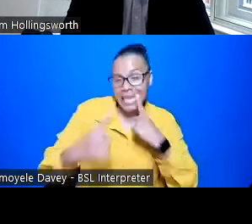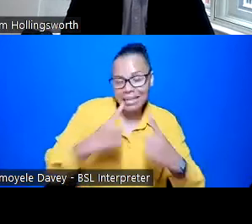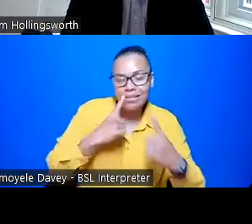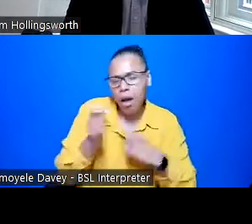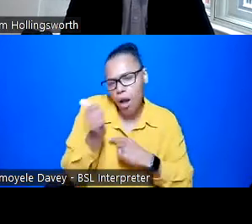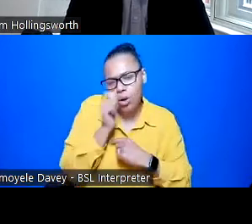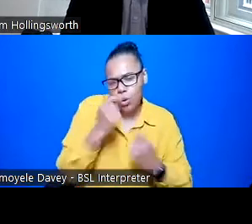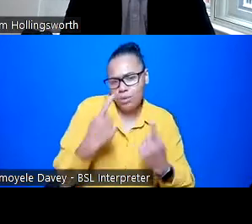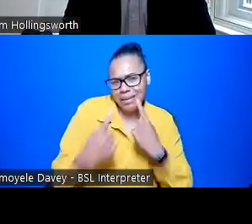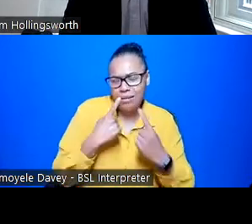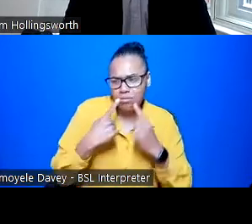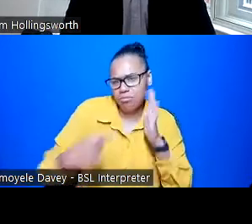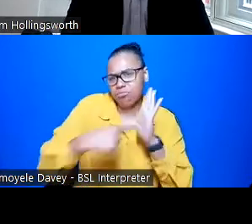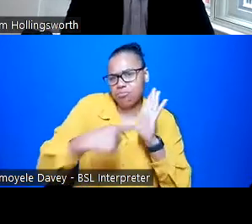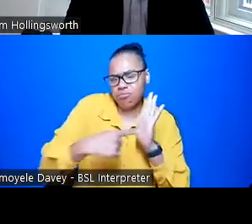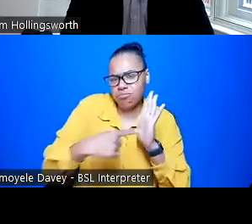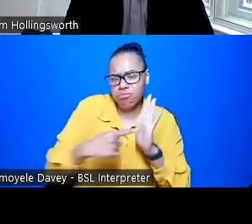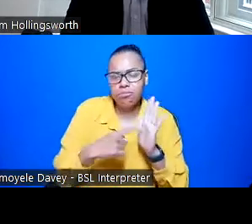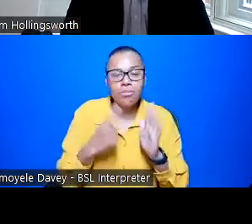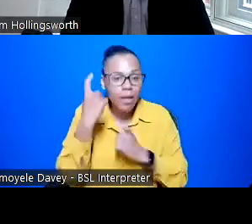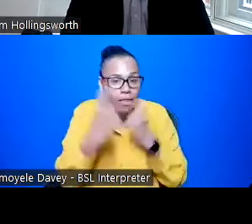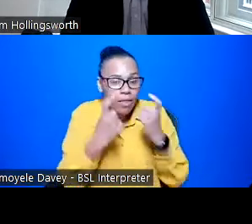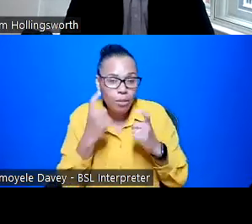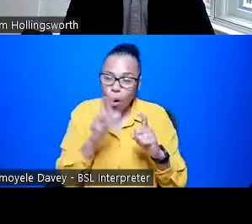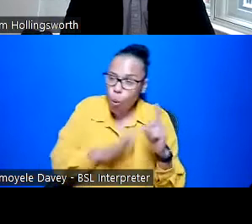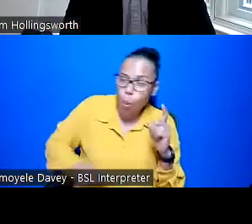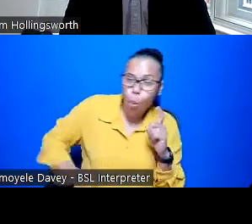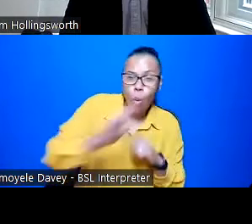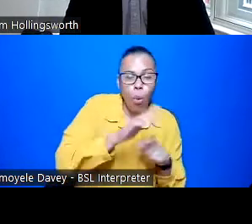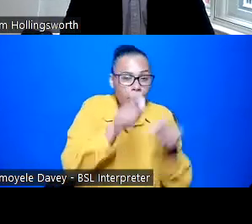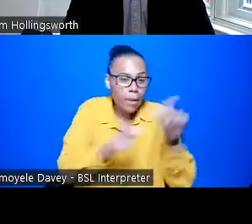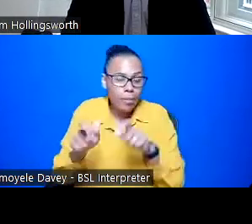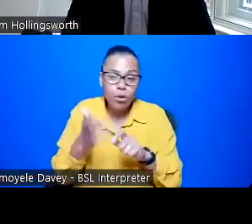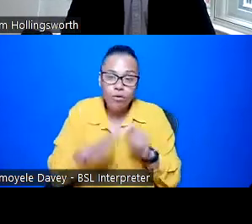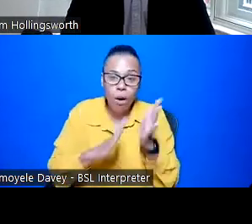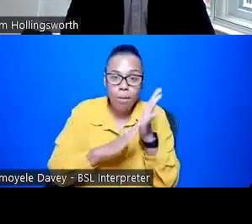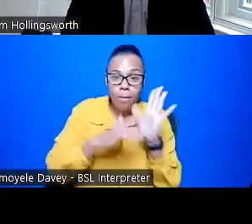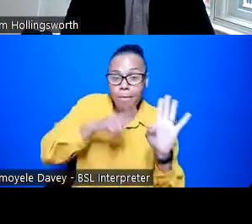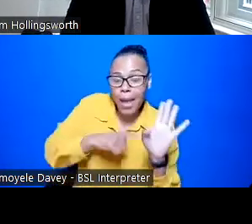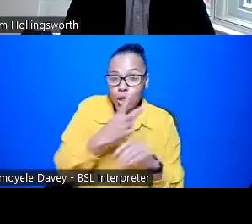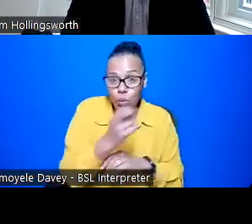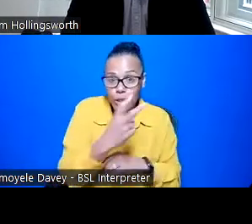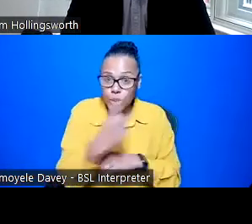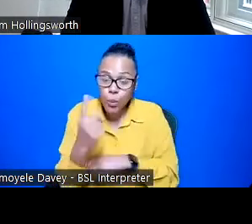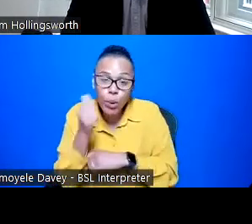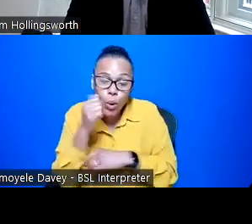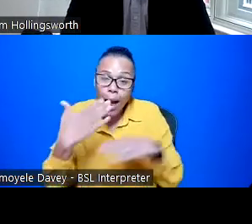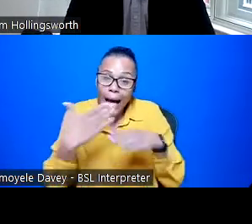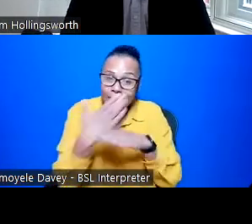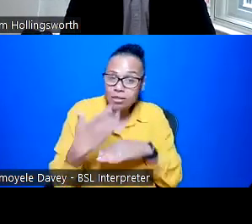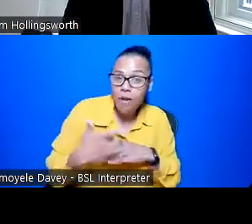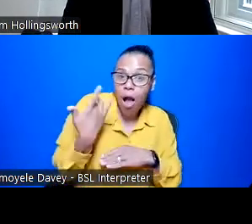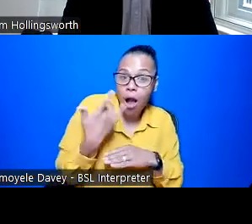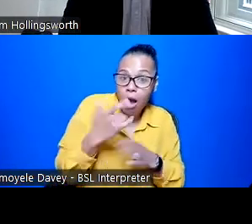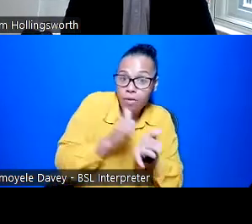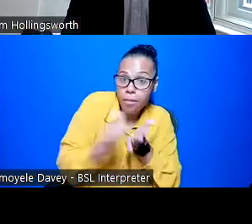session. Across the whole population in you know, as of May 21, the active lives that we published at the end of last year,